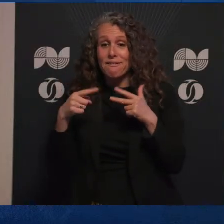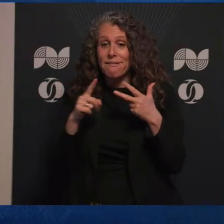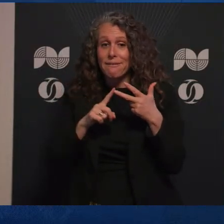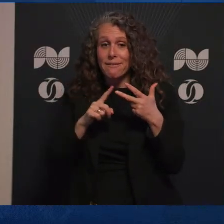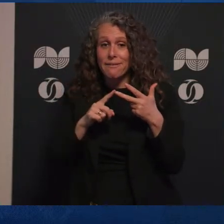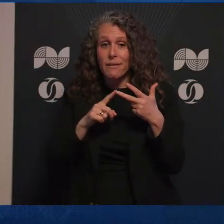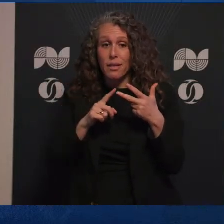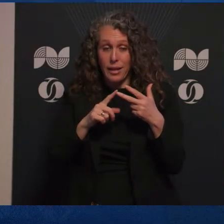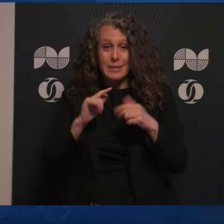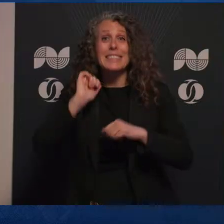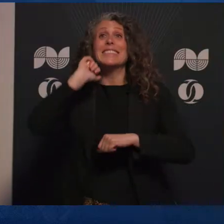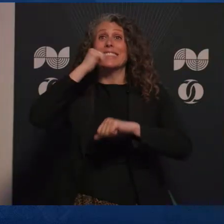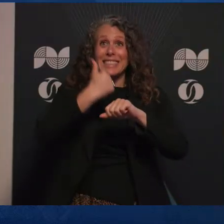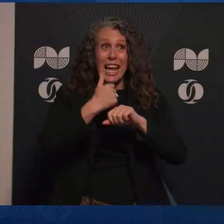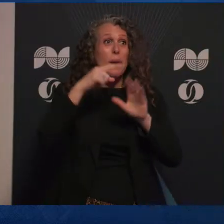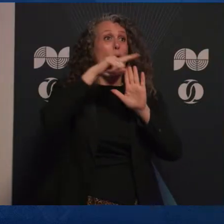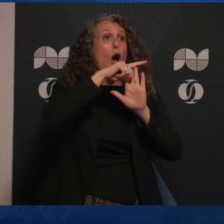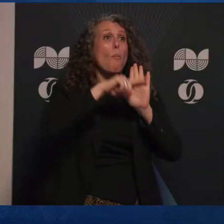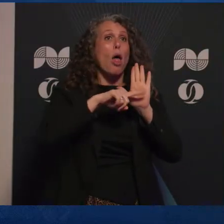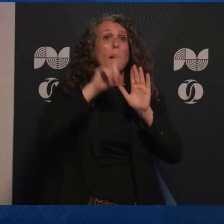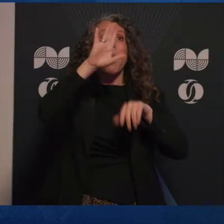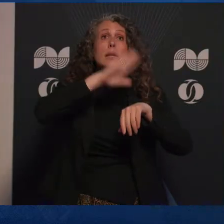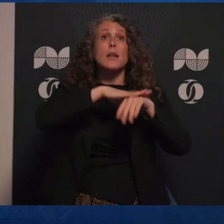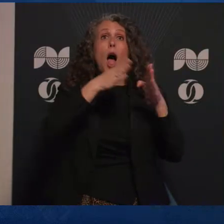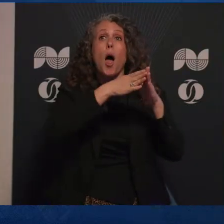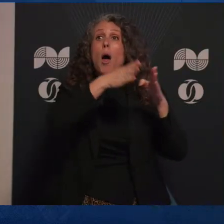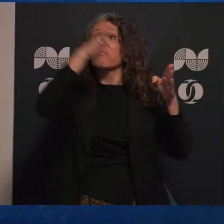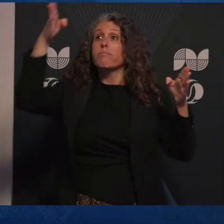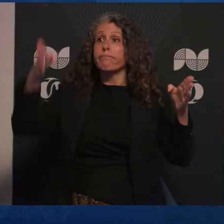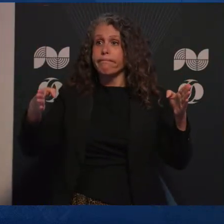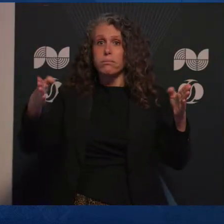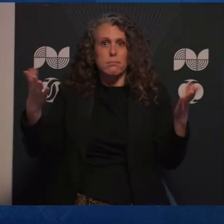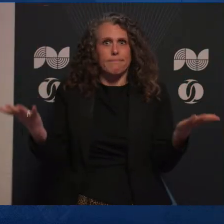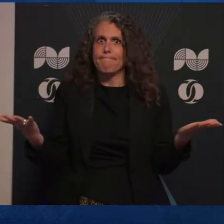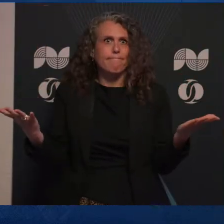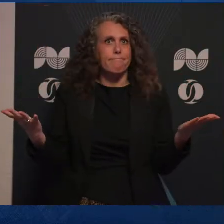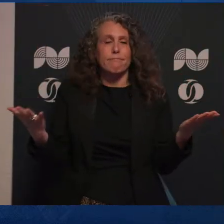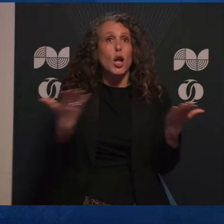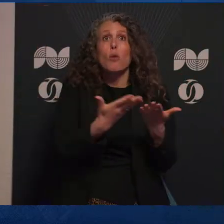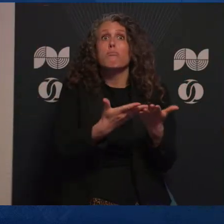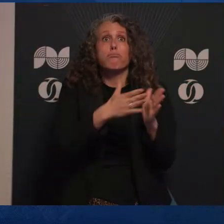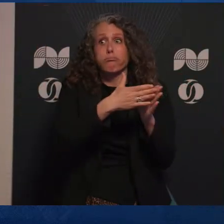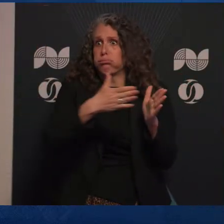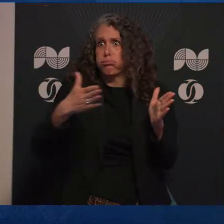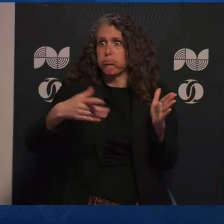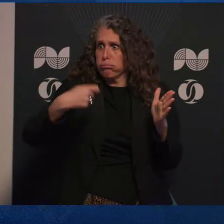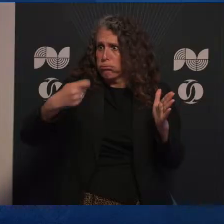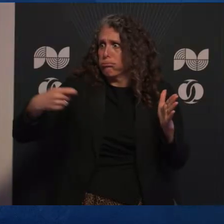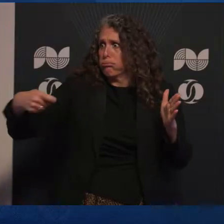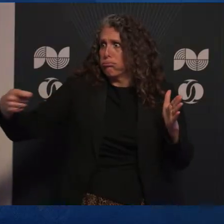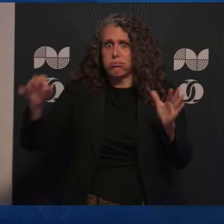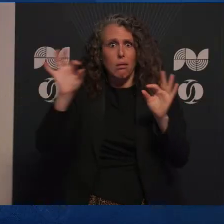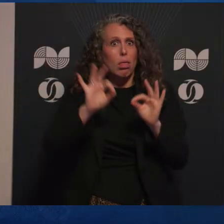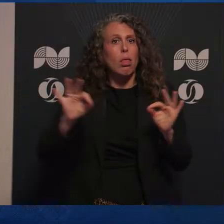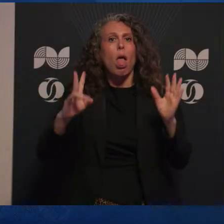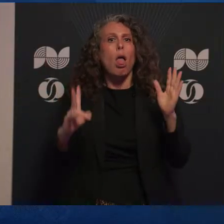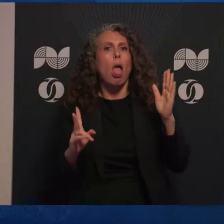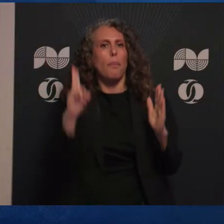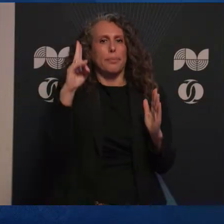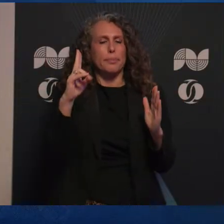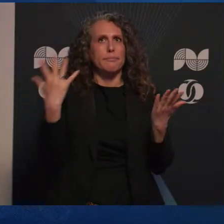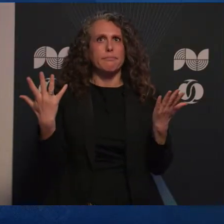date. So you give preferences to particular firm, particular industry, particular region, without